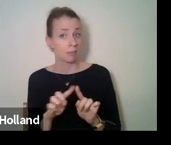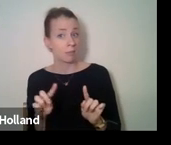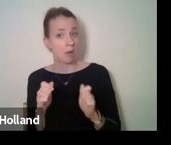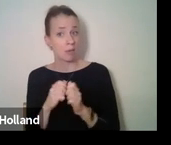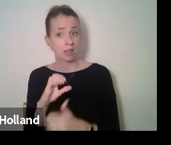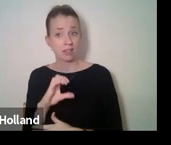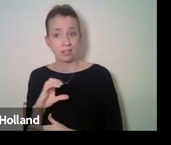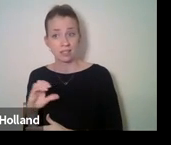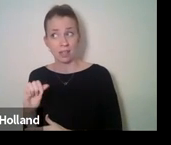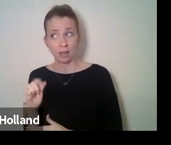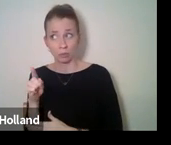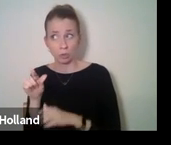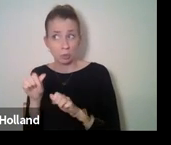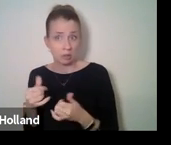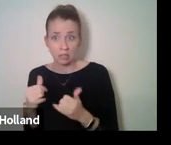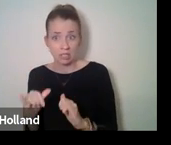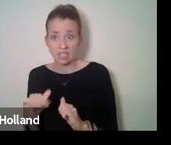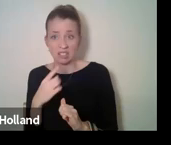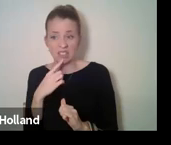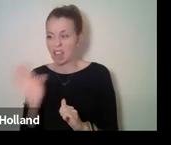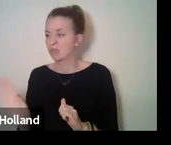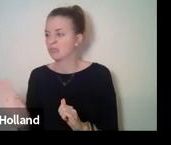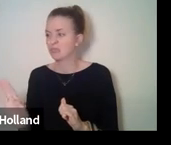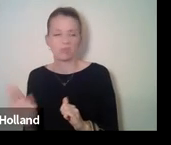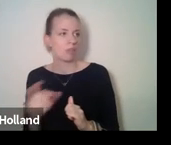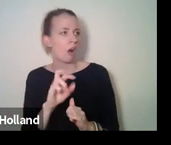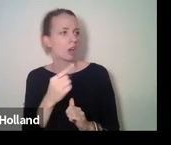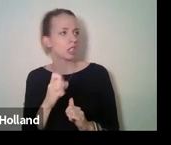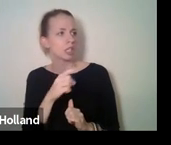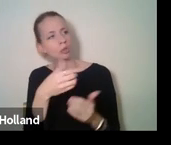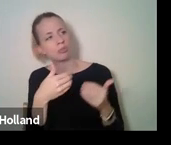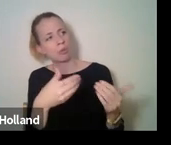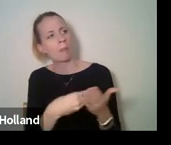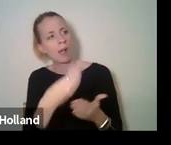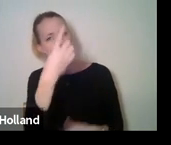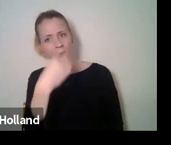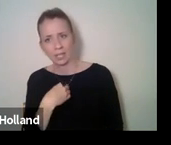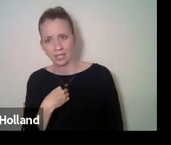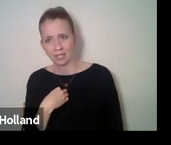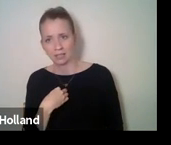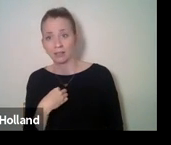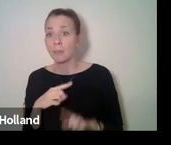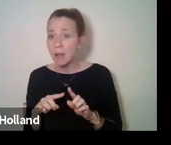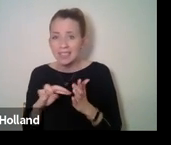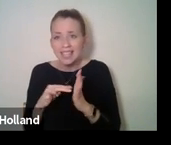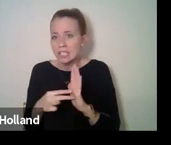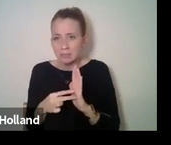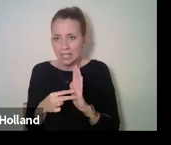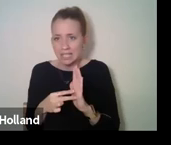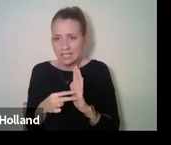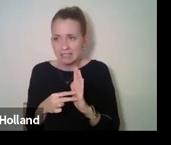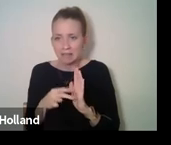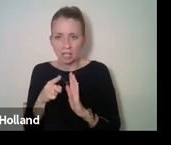you could still choose to have RG&E purchase your electricity. You would just have to opt out of the CCA program.